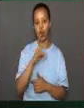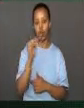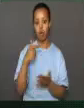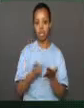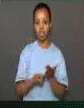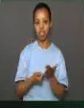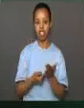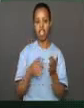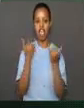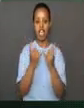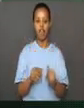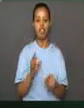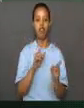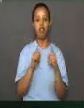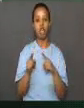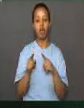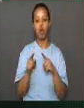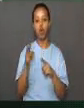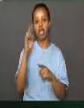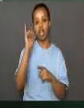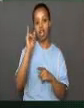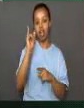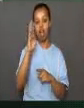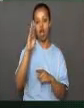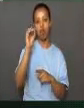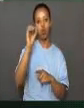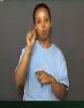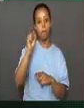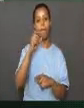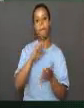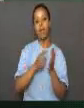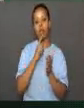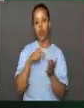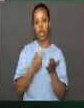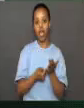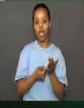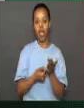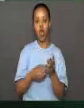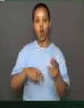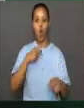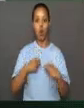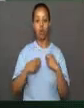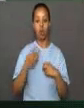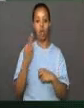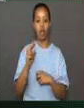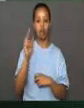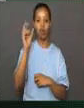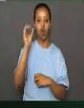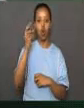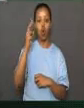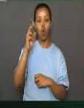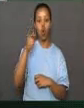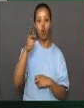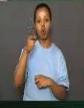part of the ribosome. This organelle is the site at which protein